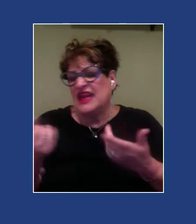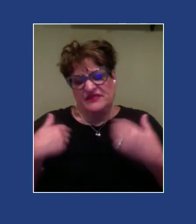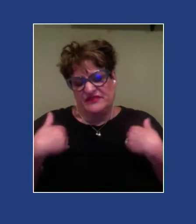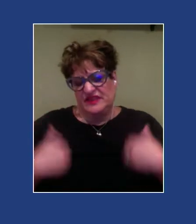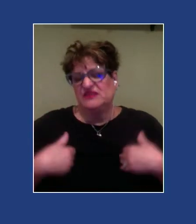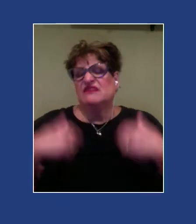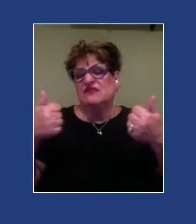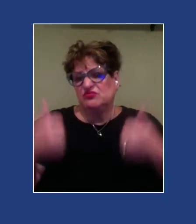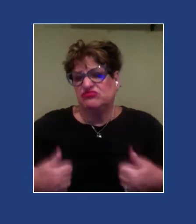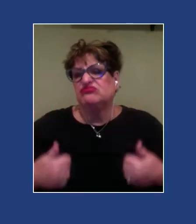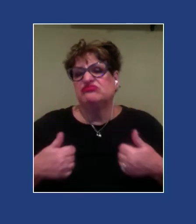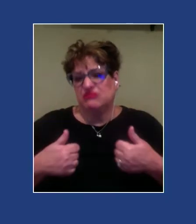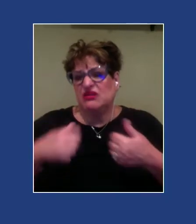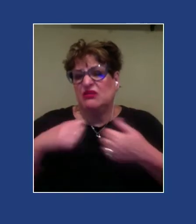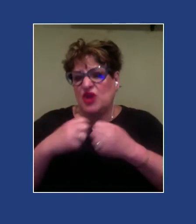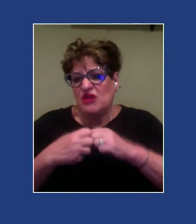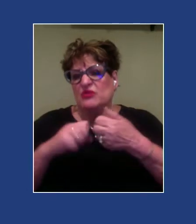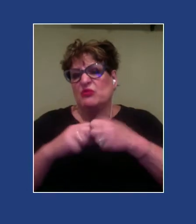problems as well.